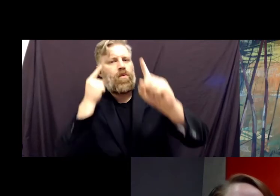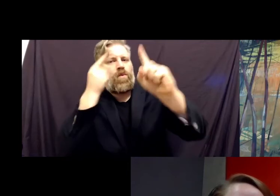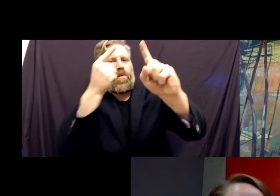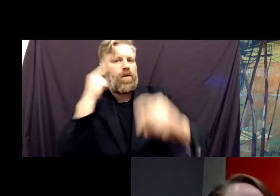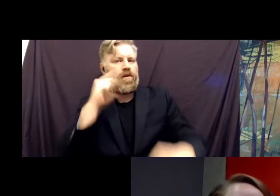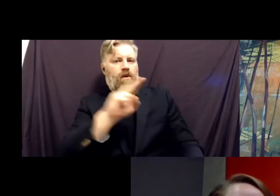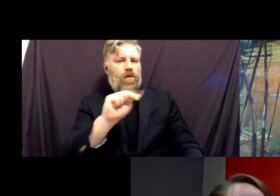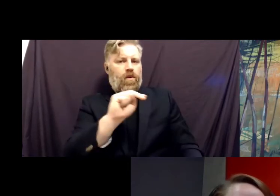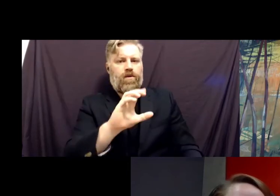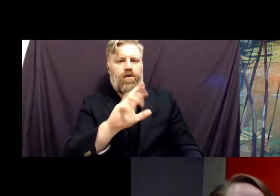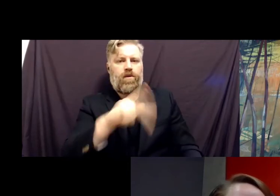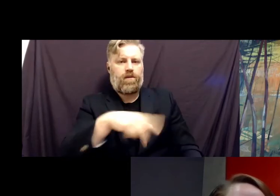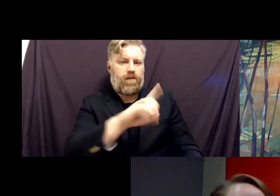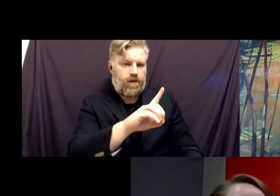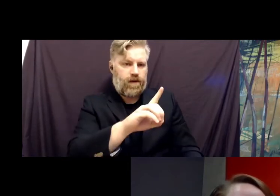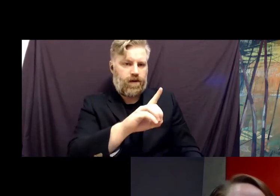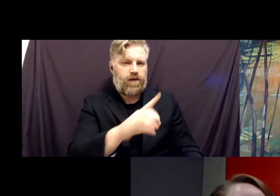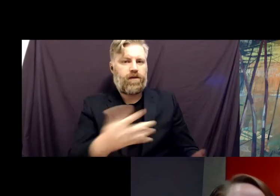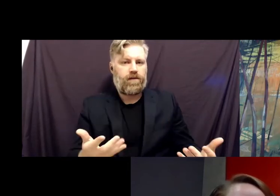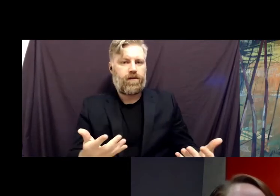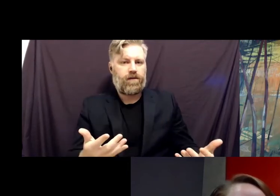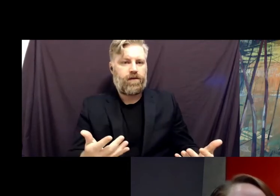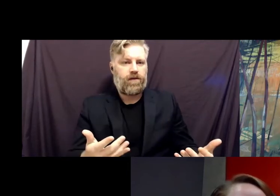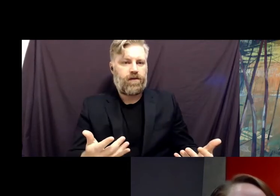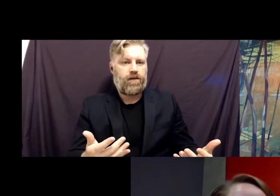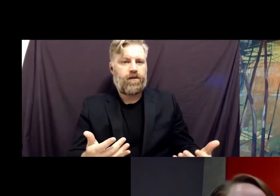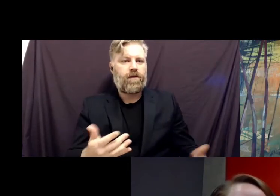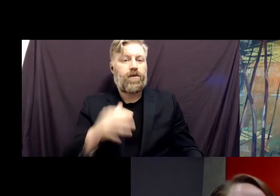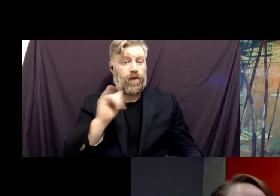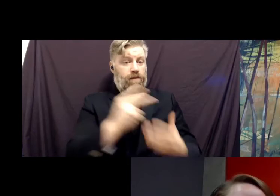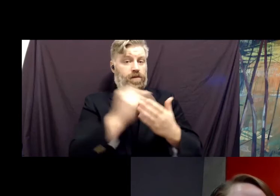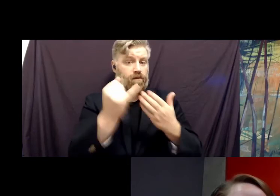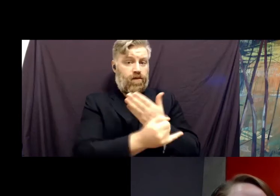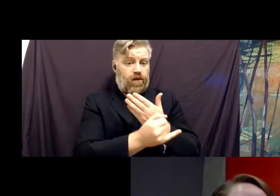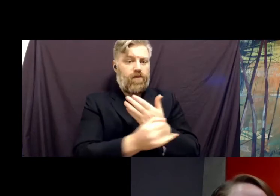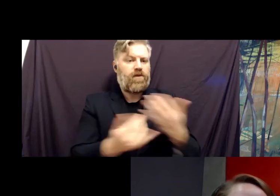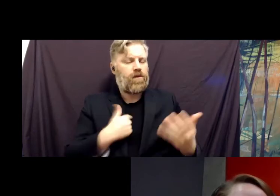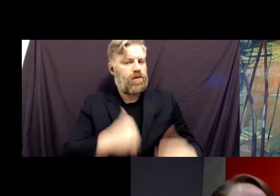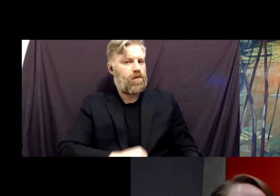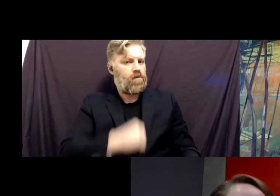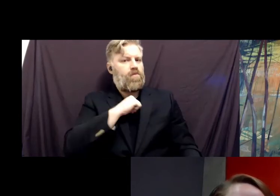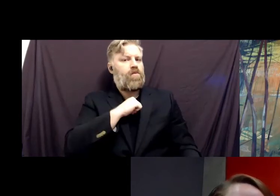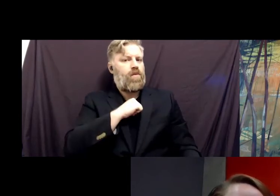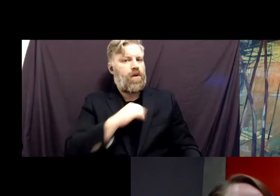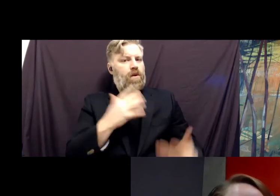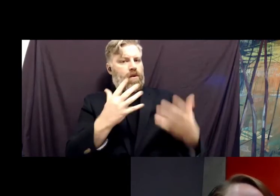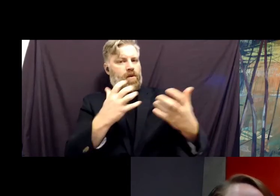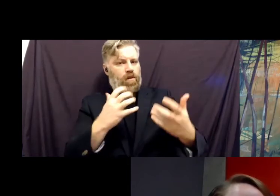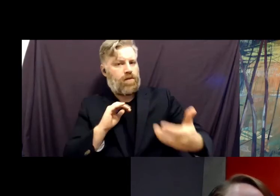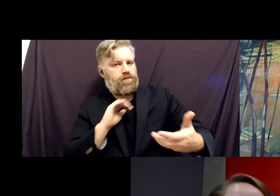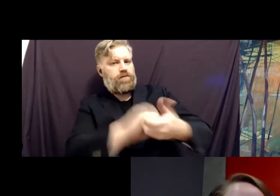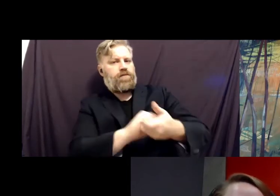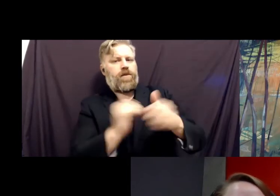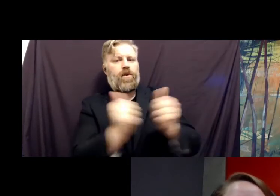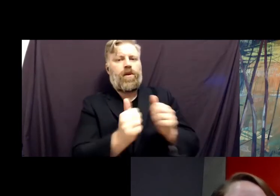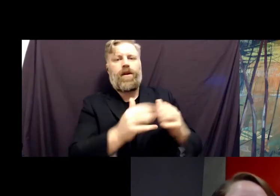UN CRPD, and therefore the Zero Project is proud to cooperating with the American